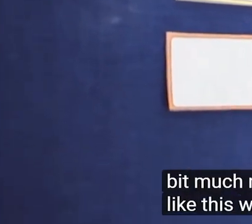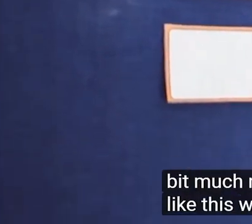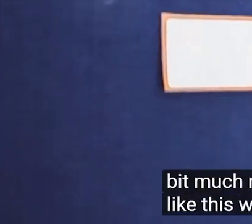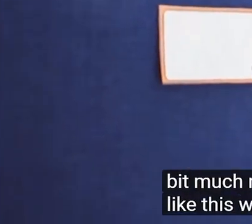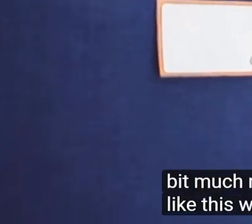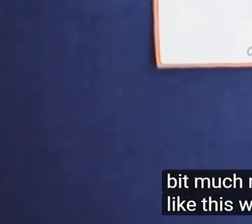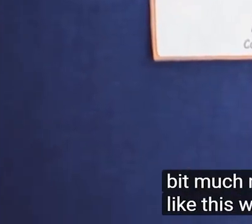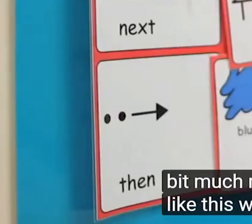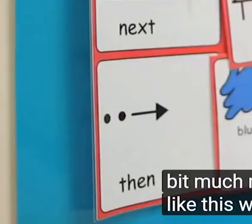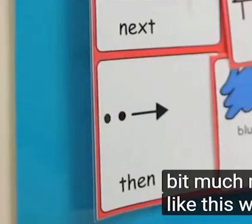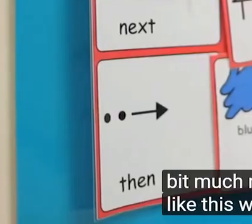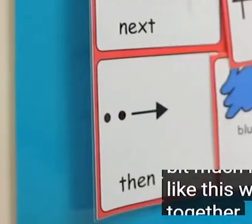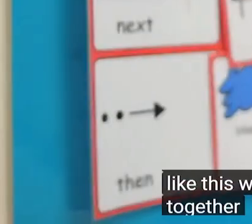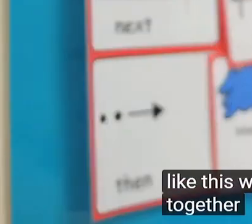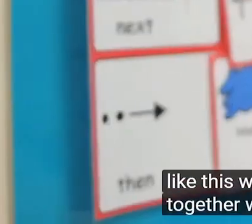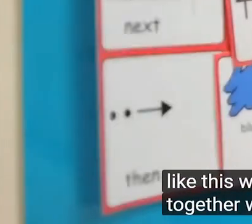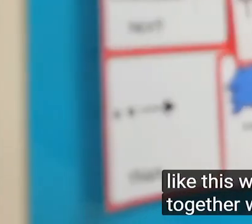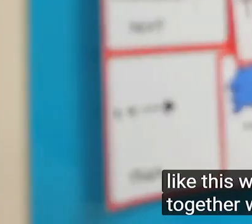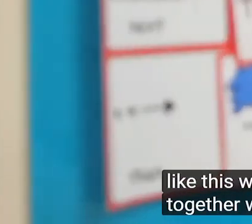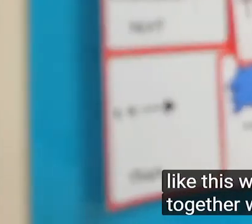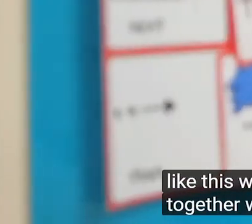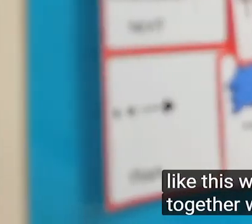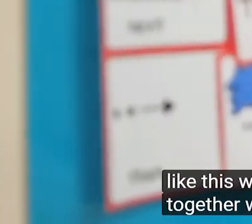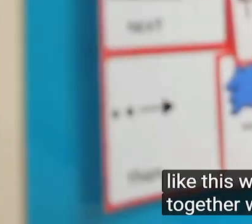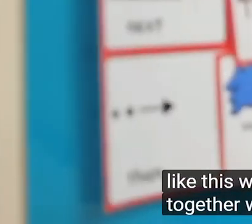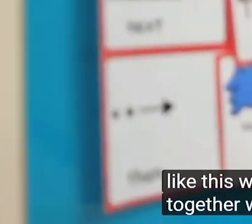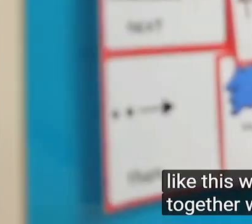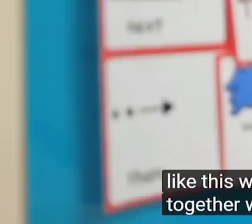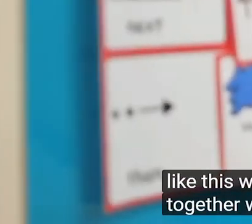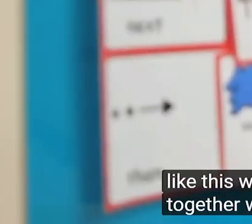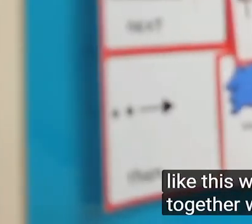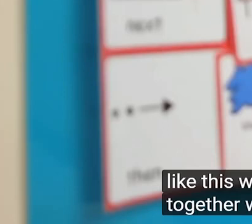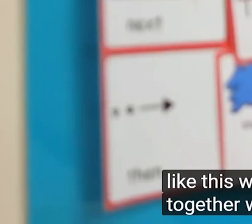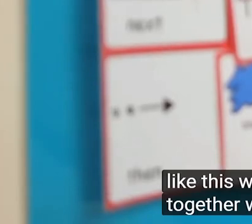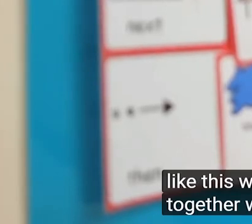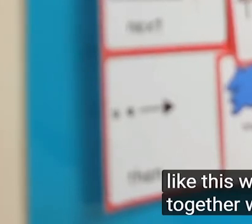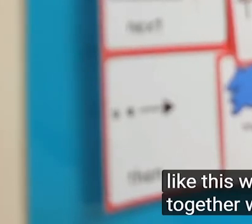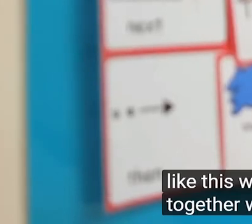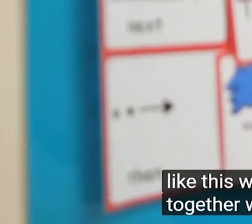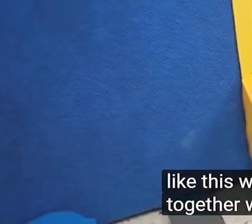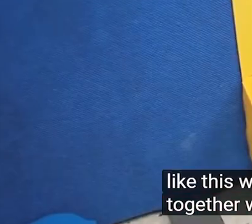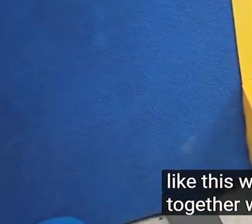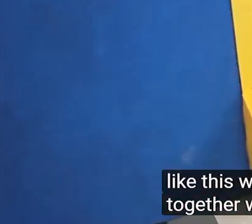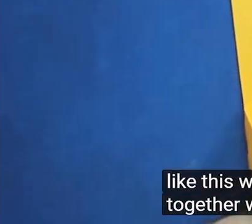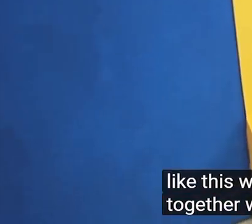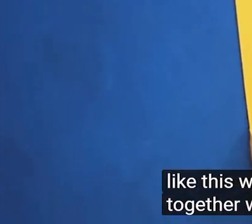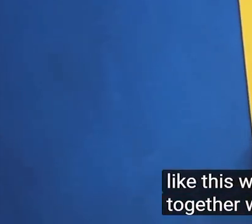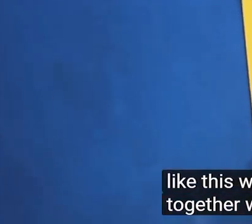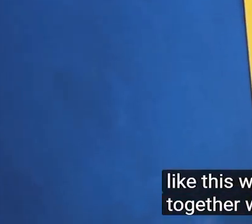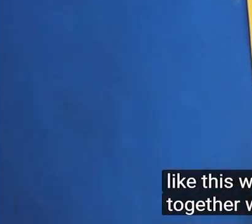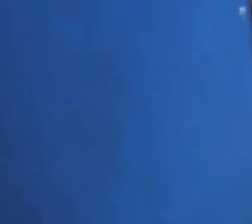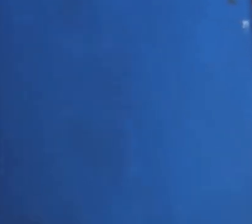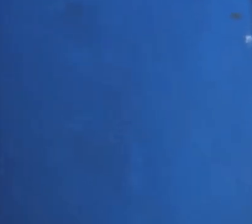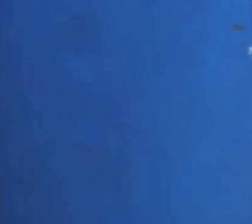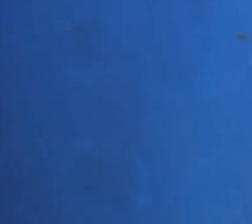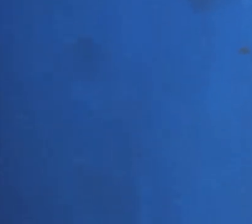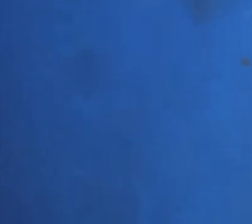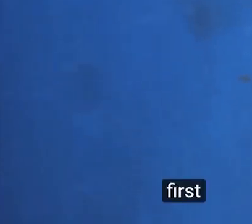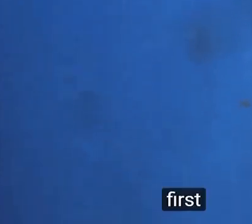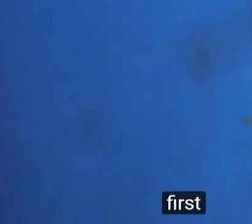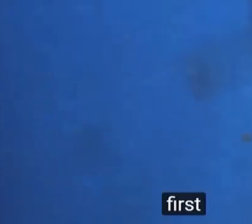this. We worked out some ways together, which means I'm able to learn.